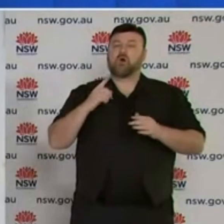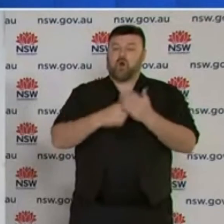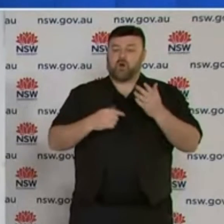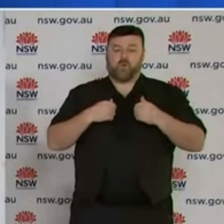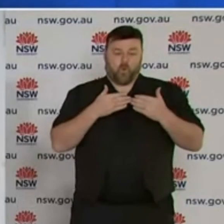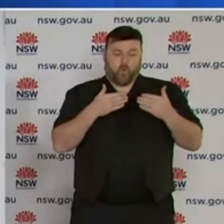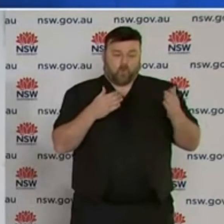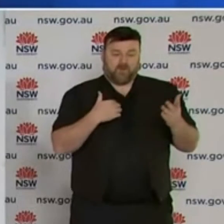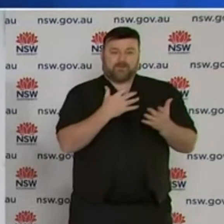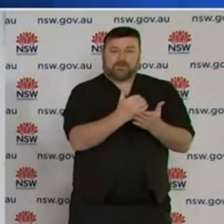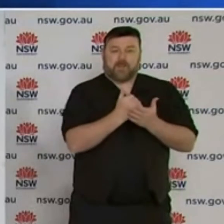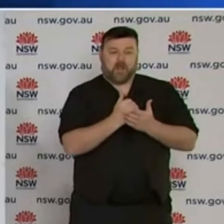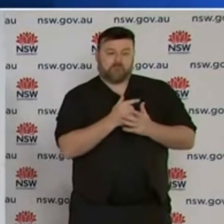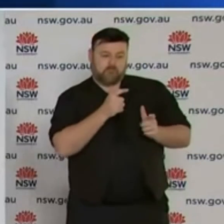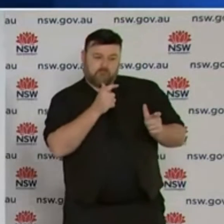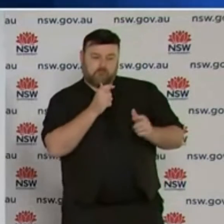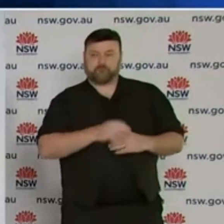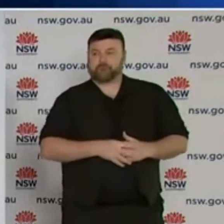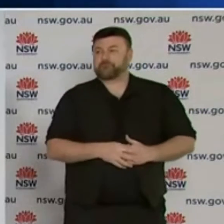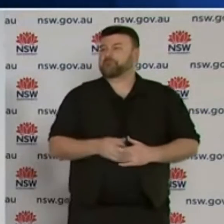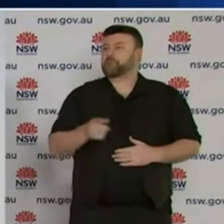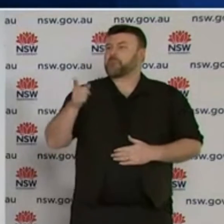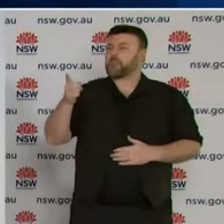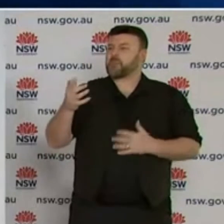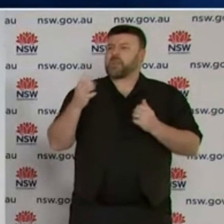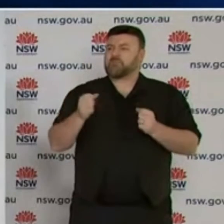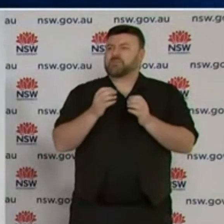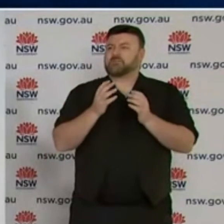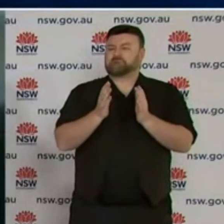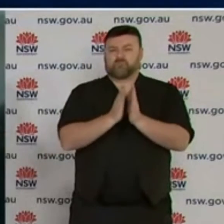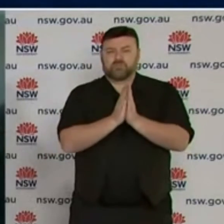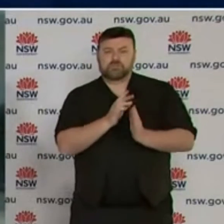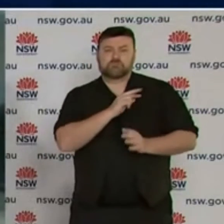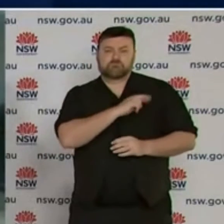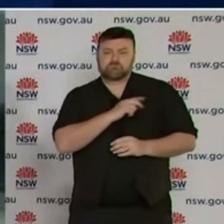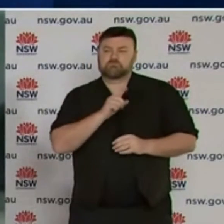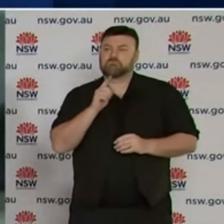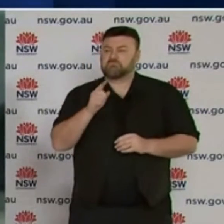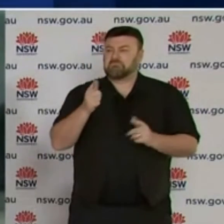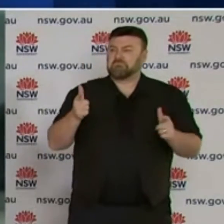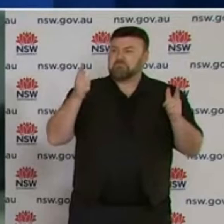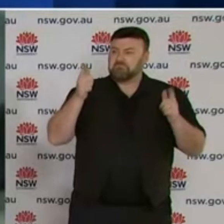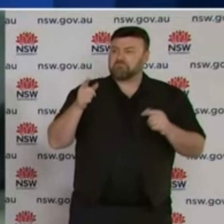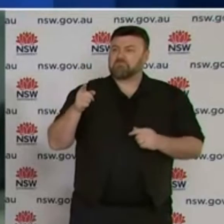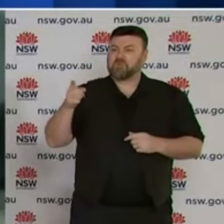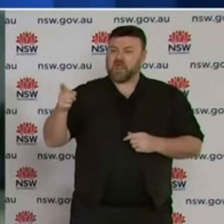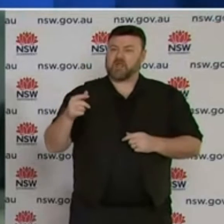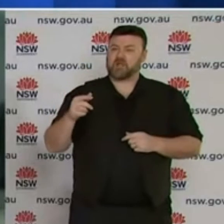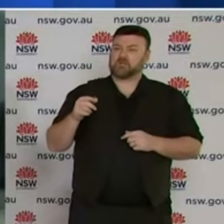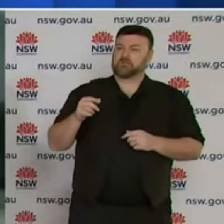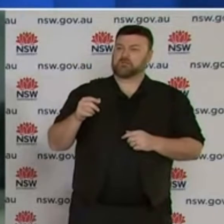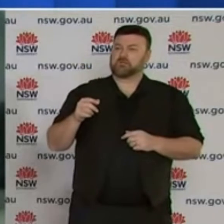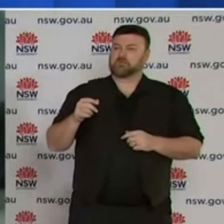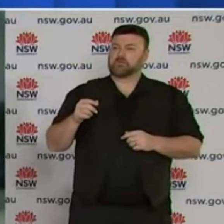way. Premier, some religious leaders have said that they're pushing back on refusal entry to the unvaccinated. Will there be any